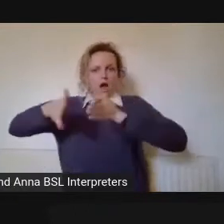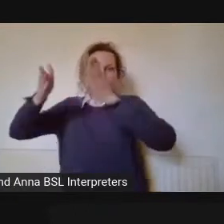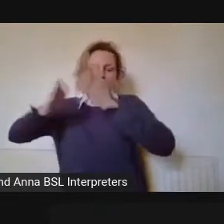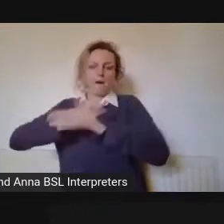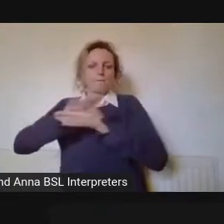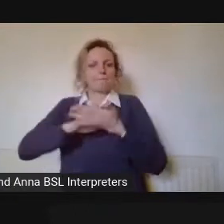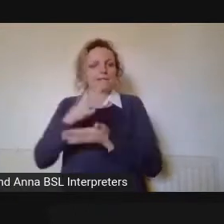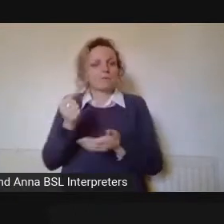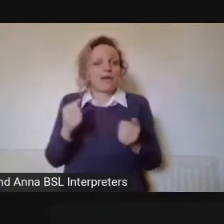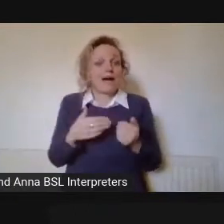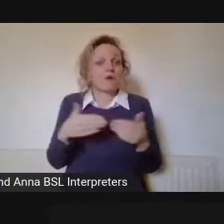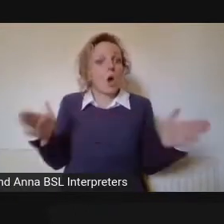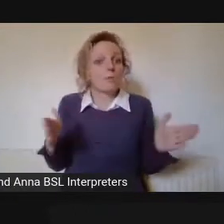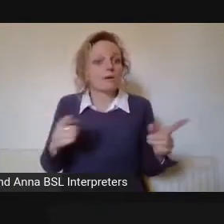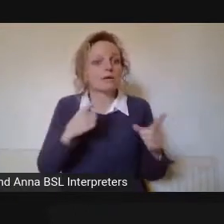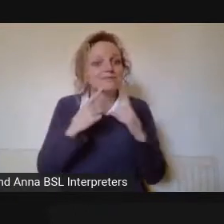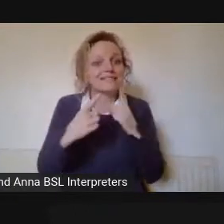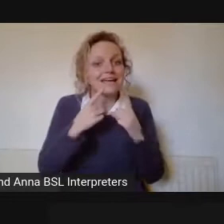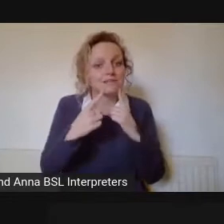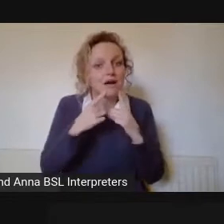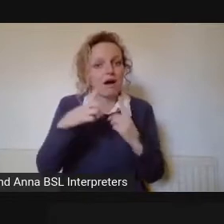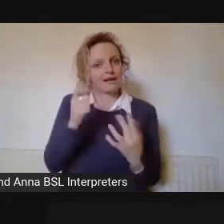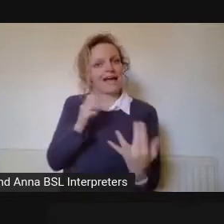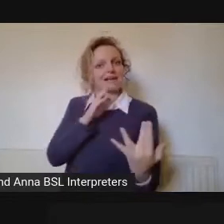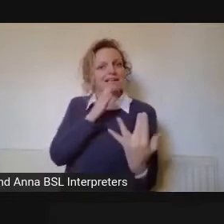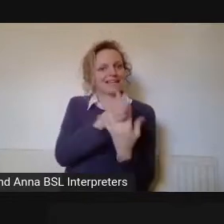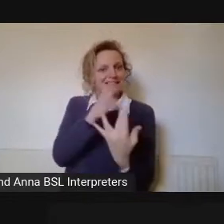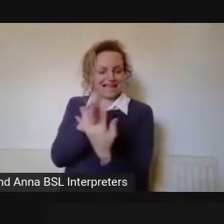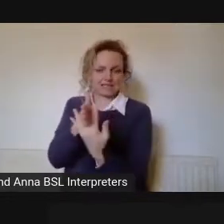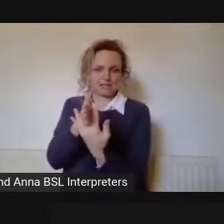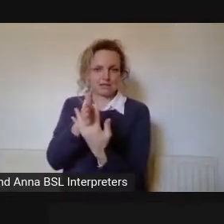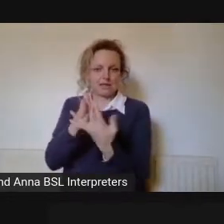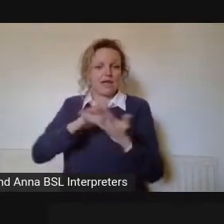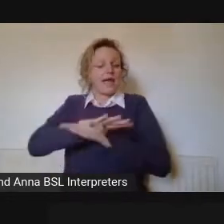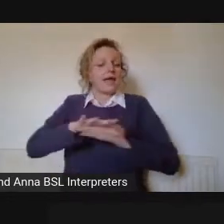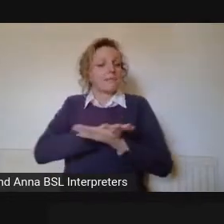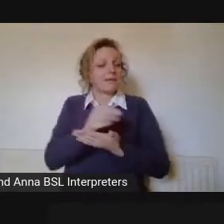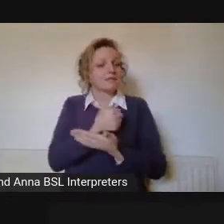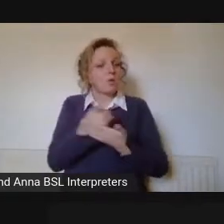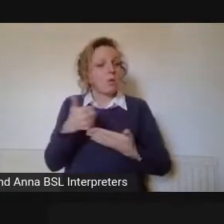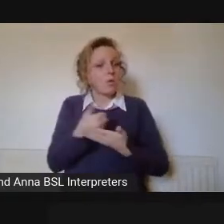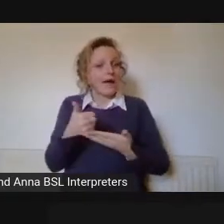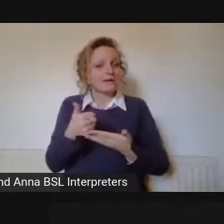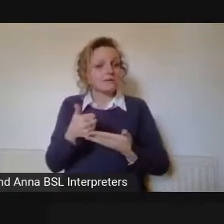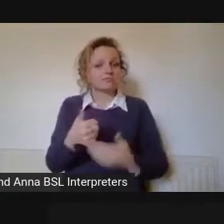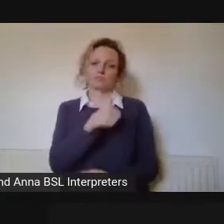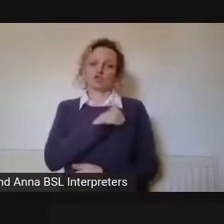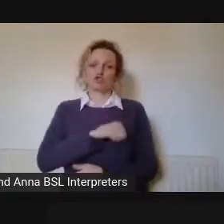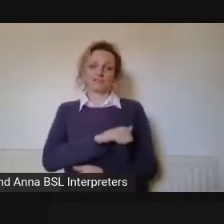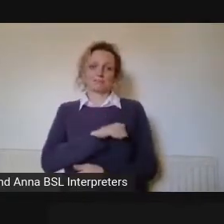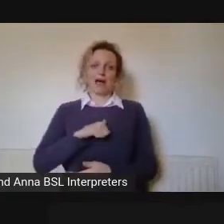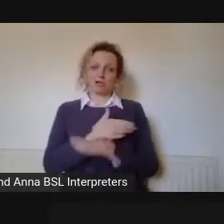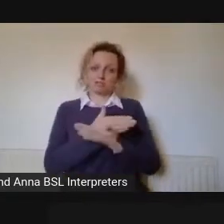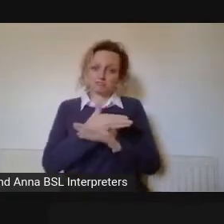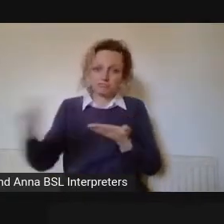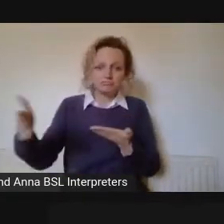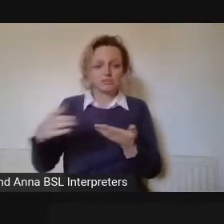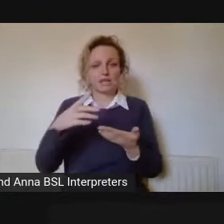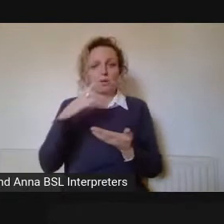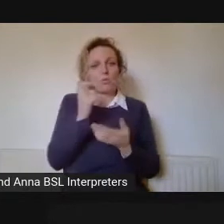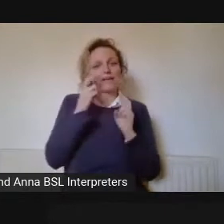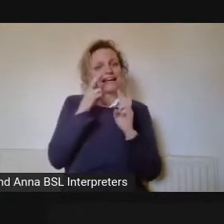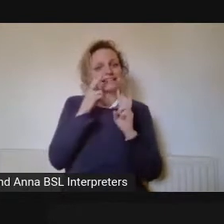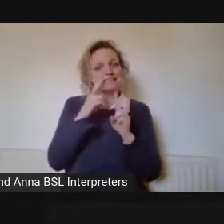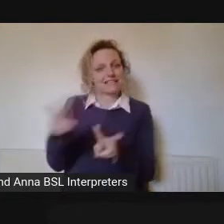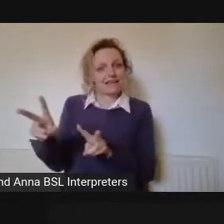data, and you can't have effective transparency unless it's in date, that it is up to date. So we had